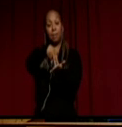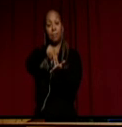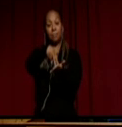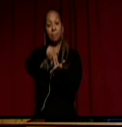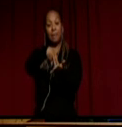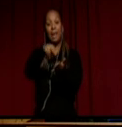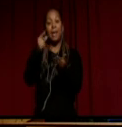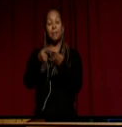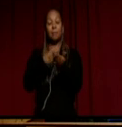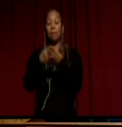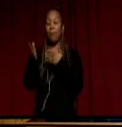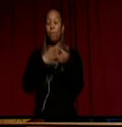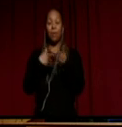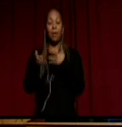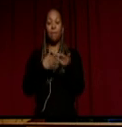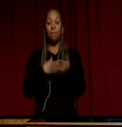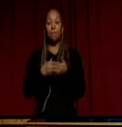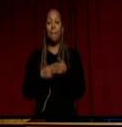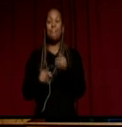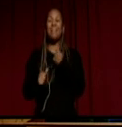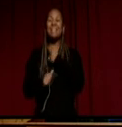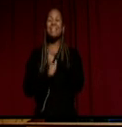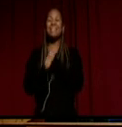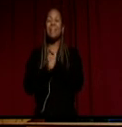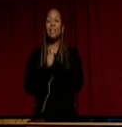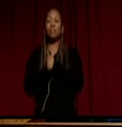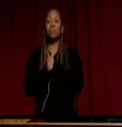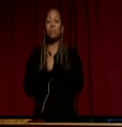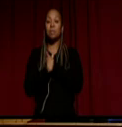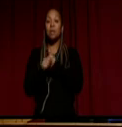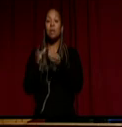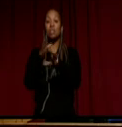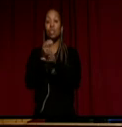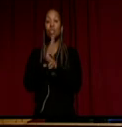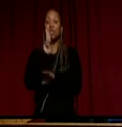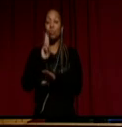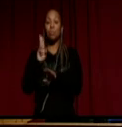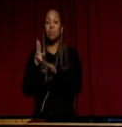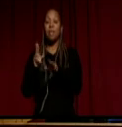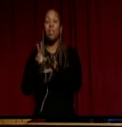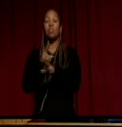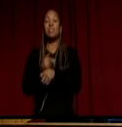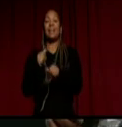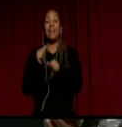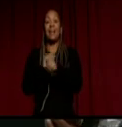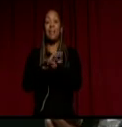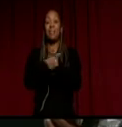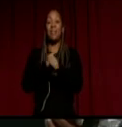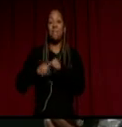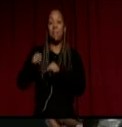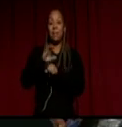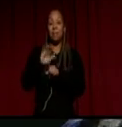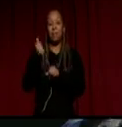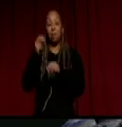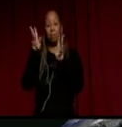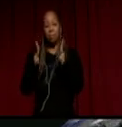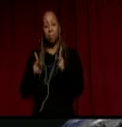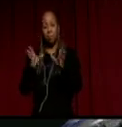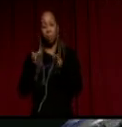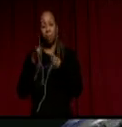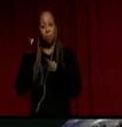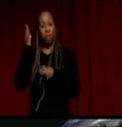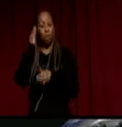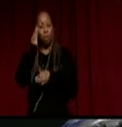about whatever he wants to, but it's very dangerous to take that kind of advice. Another caller wants to know, how long can